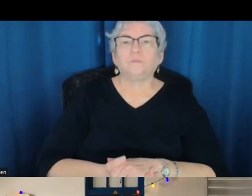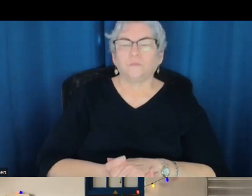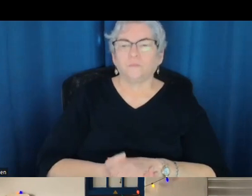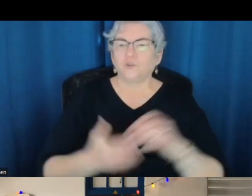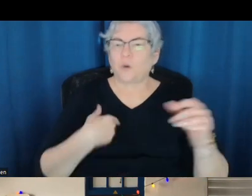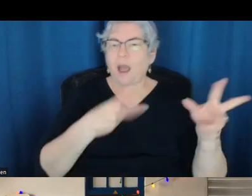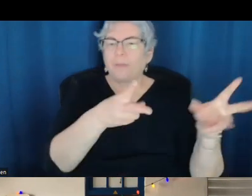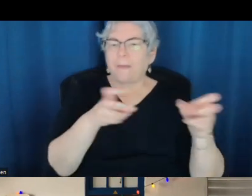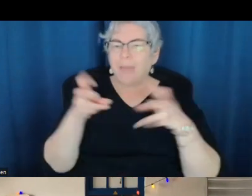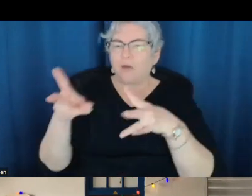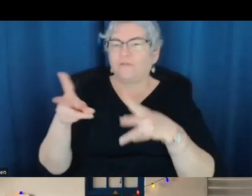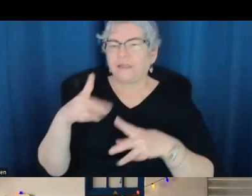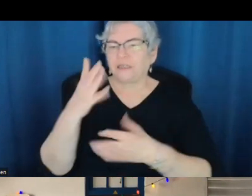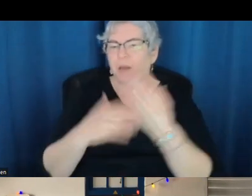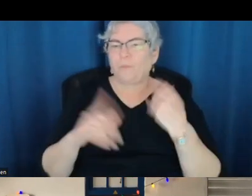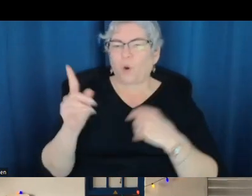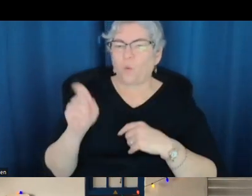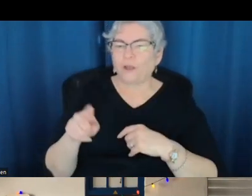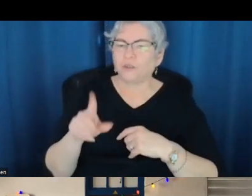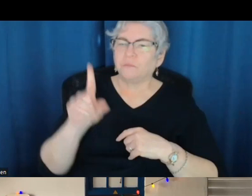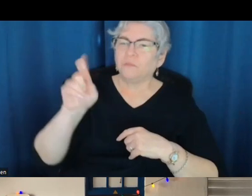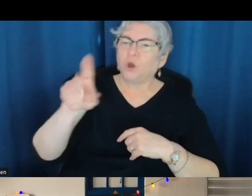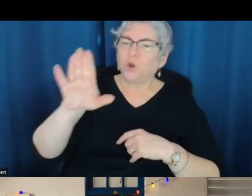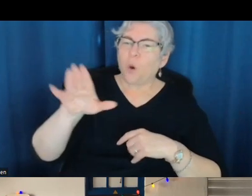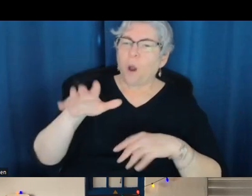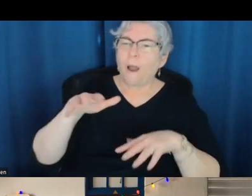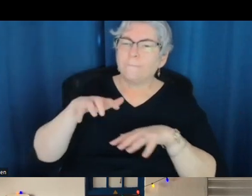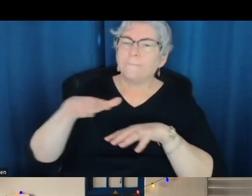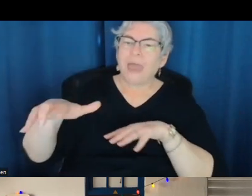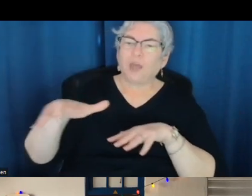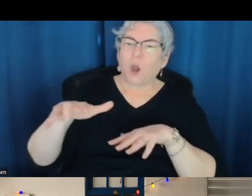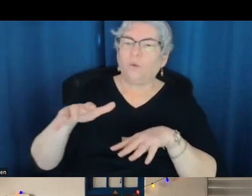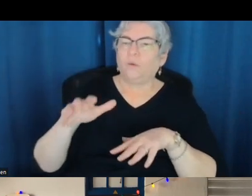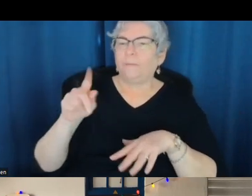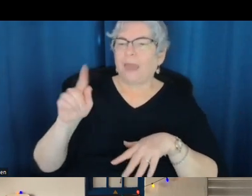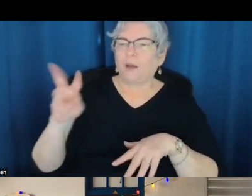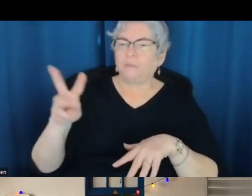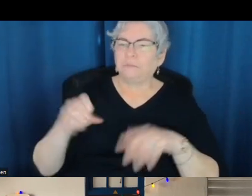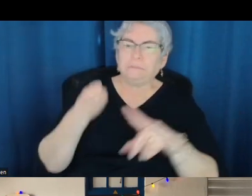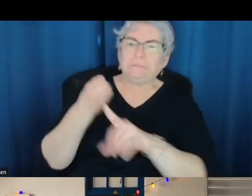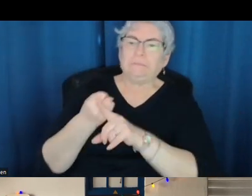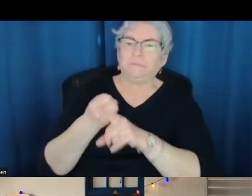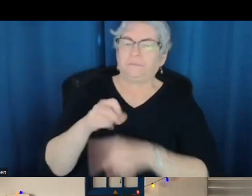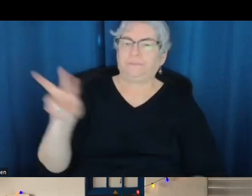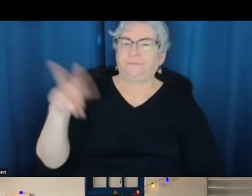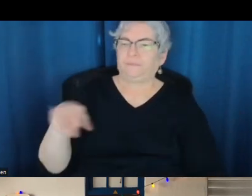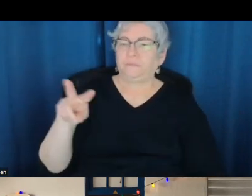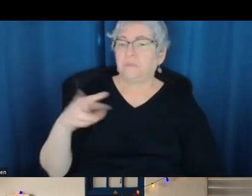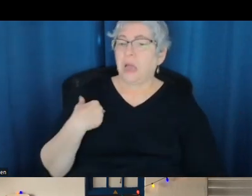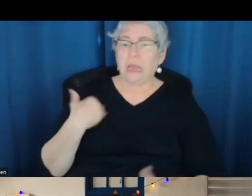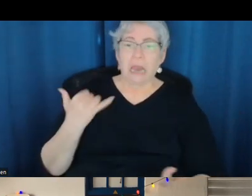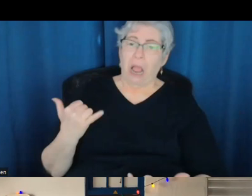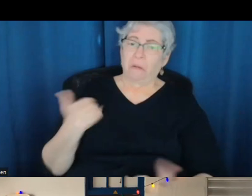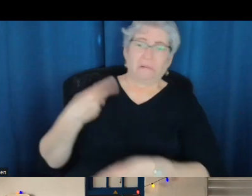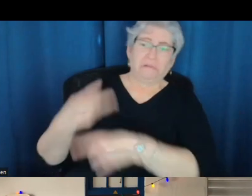paraphrasing a question here, but does your meadow ever reach a point where you really don't need to maintain it, that it may,